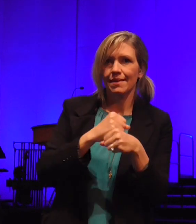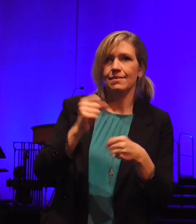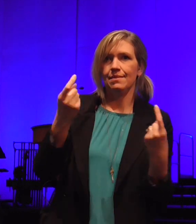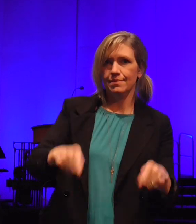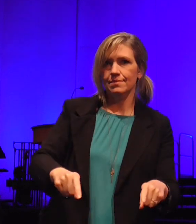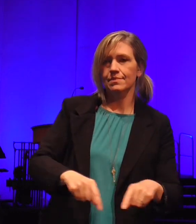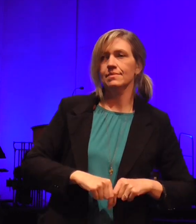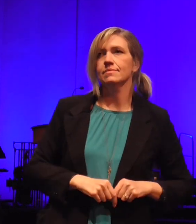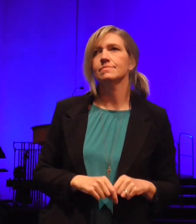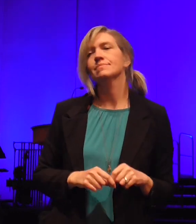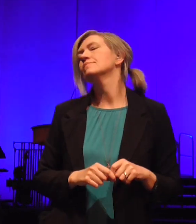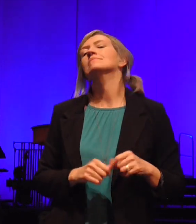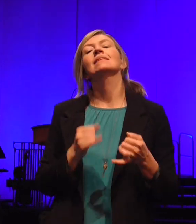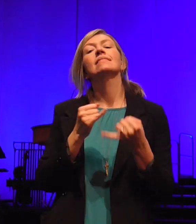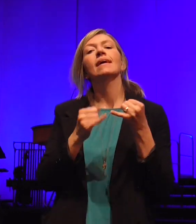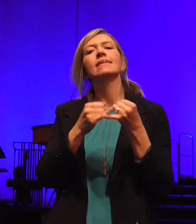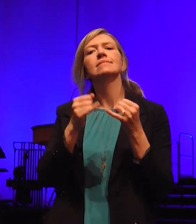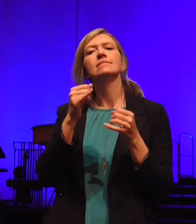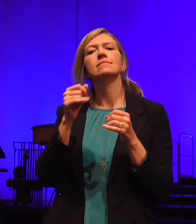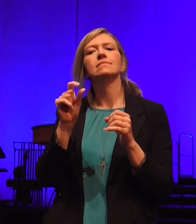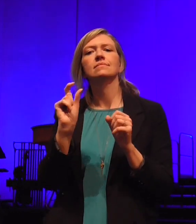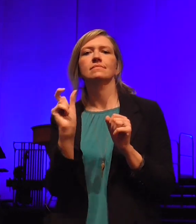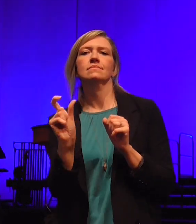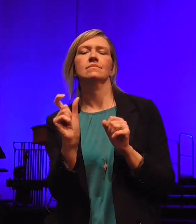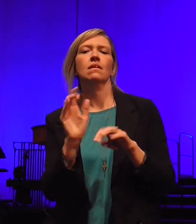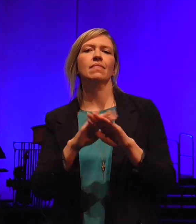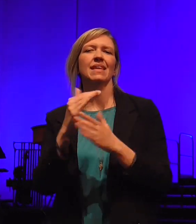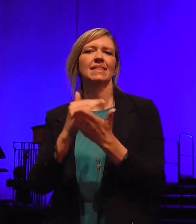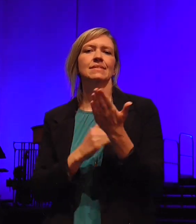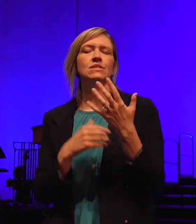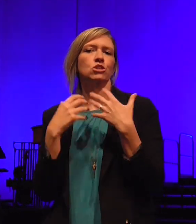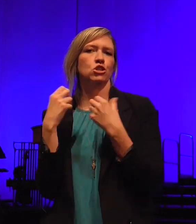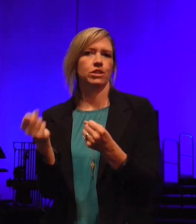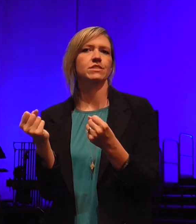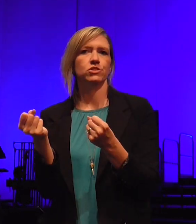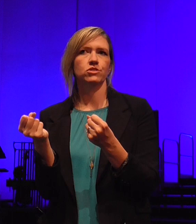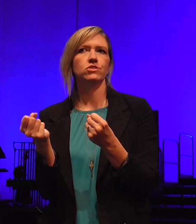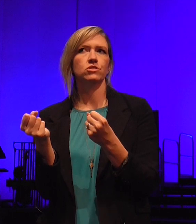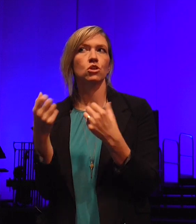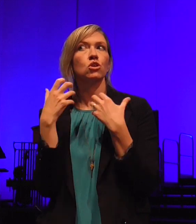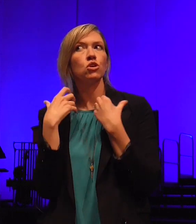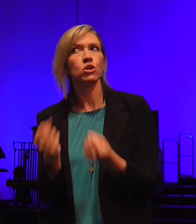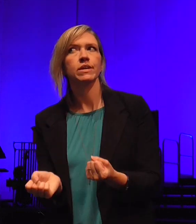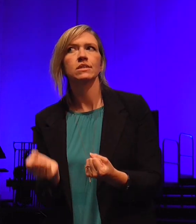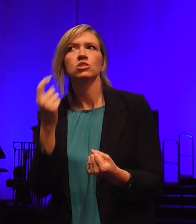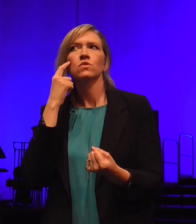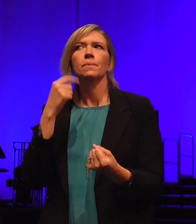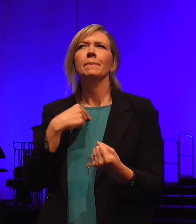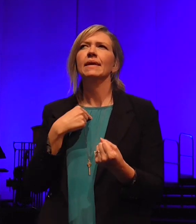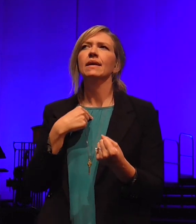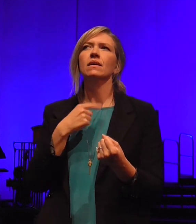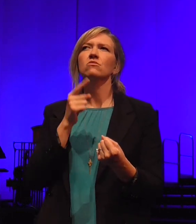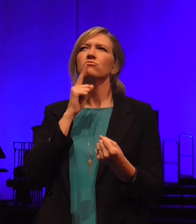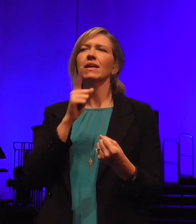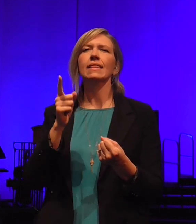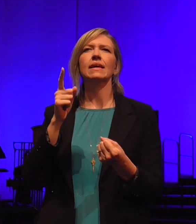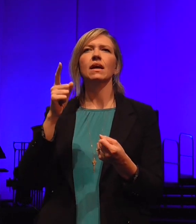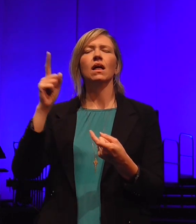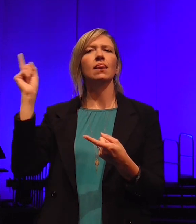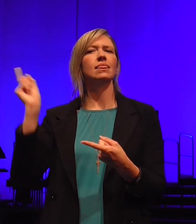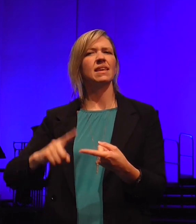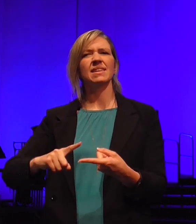so. The last item on that list is courage. Courage, to me, is perhaps the least talked